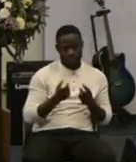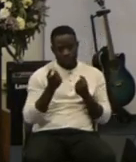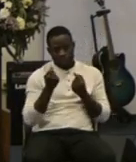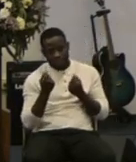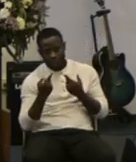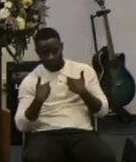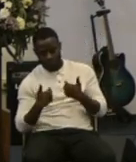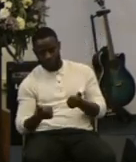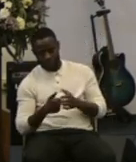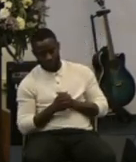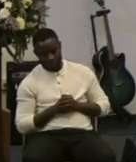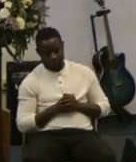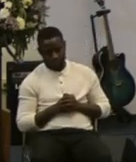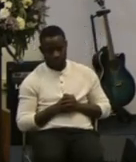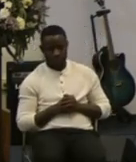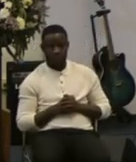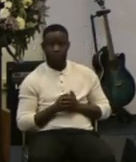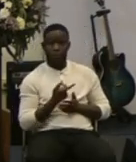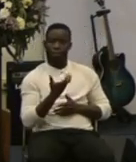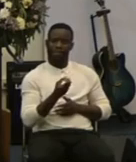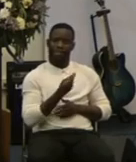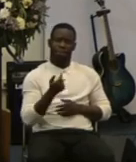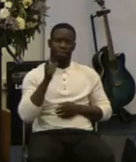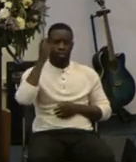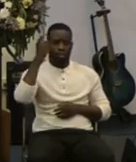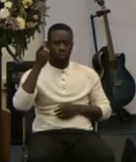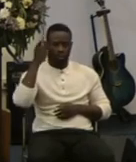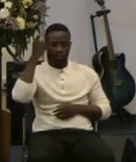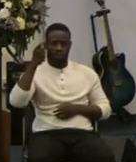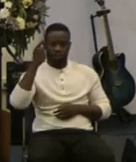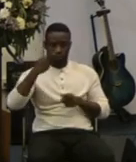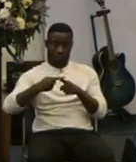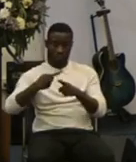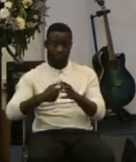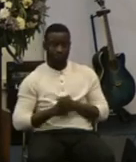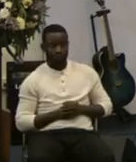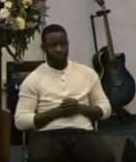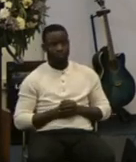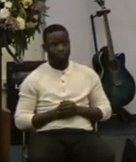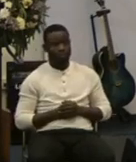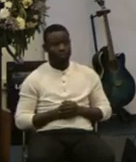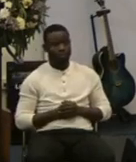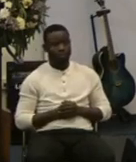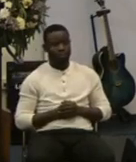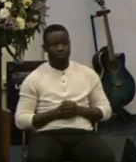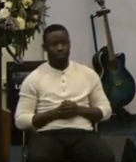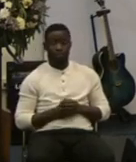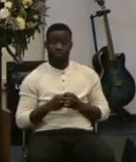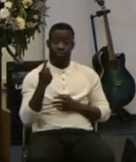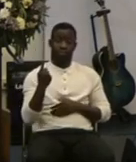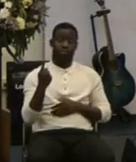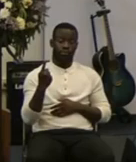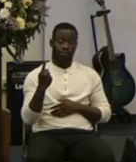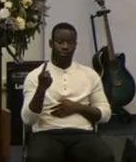this subject of healing? Well, I'm going to leave you with a few thoughts very quickly this morning. The first thing is